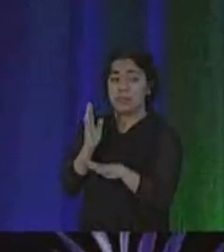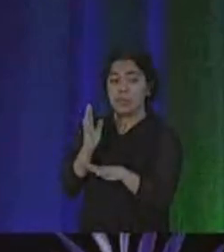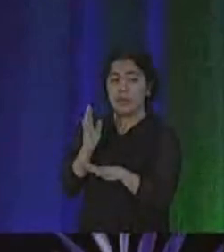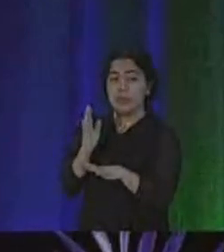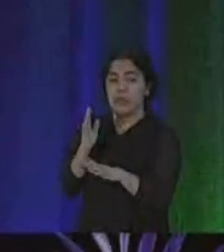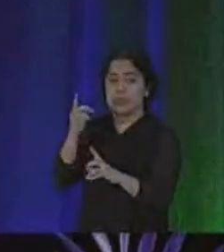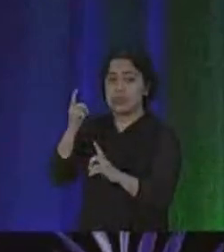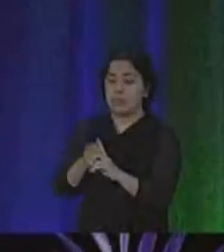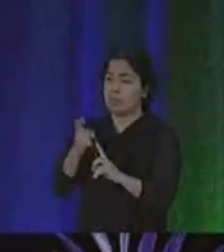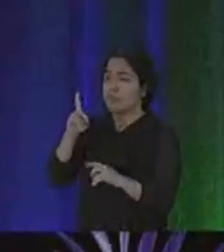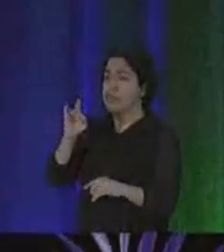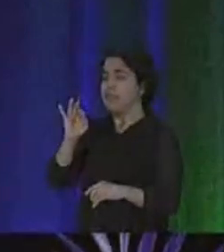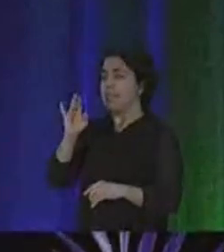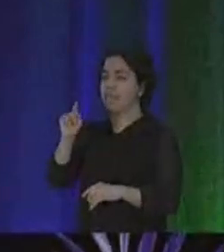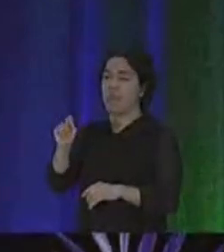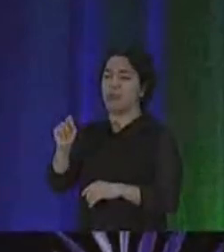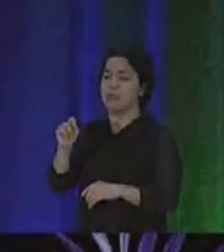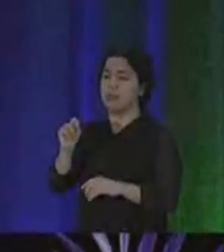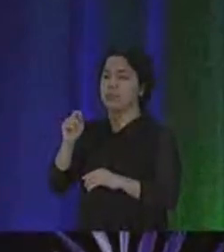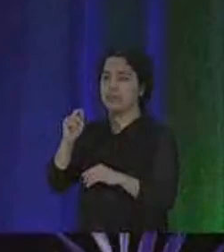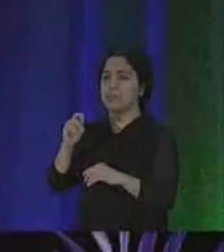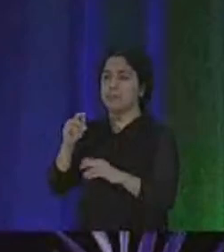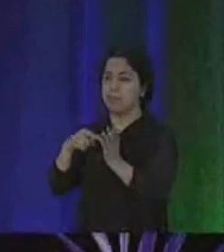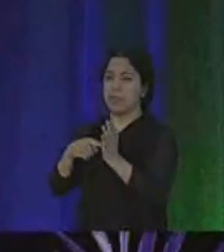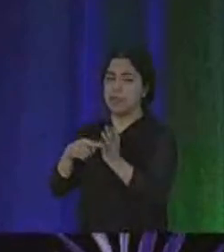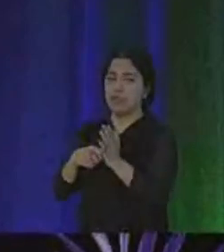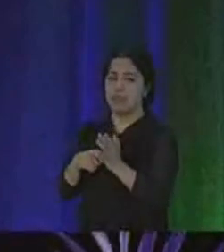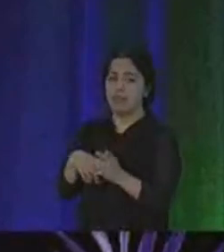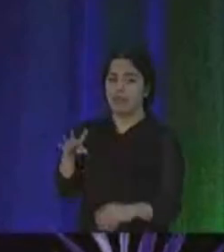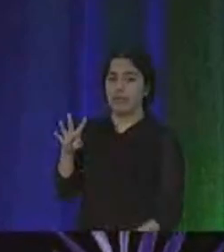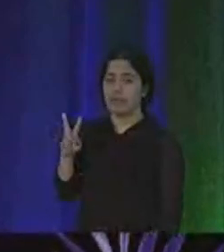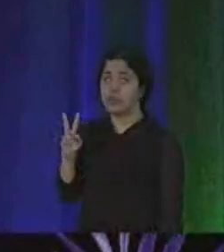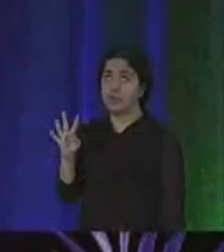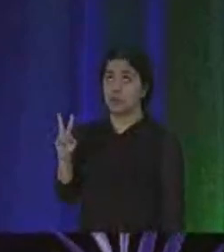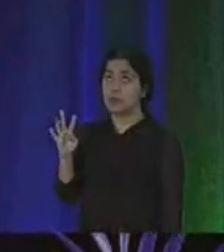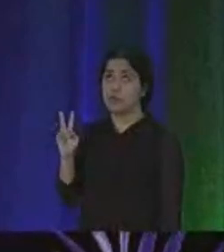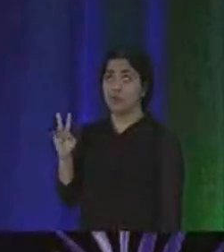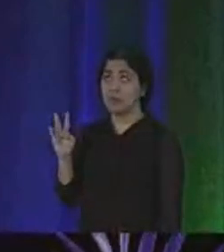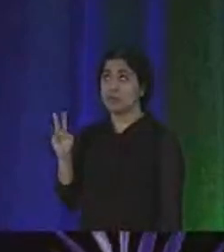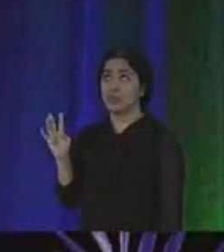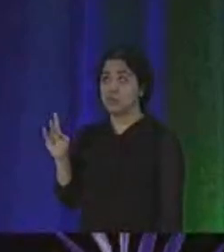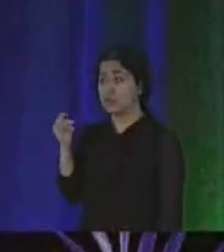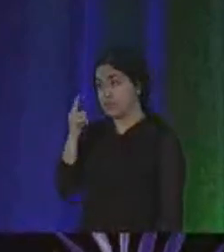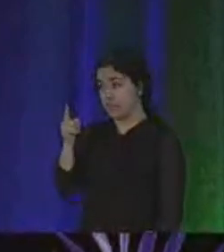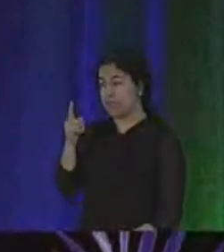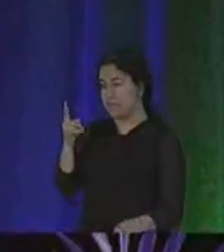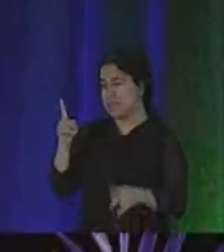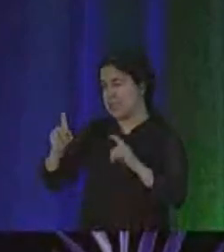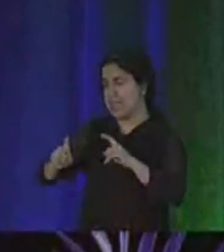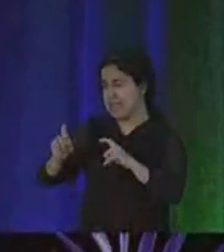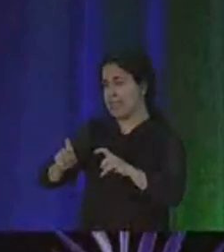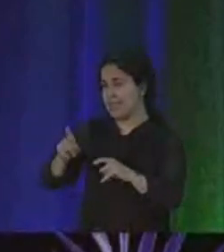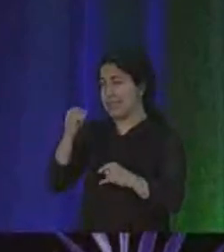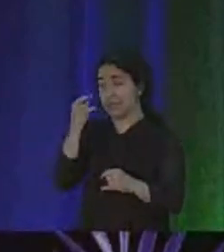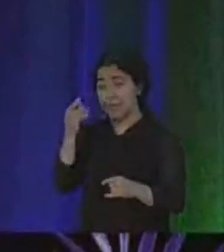billing platform. So I'm going to go ahead and throw in a bunch of 4.2s because we're in test mode. If you know, you know.